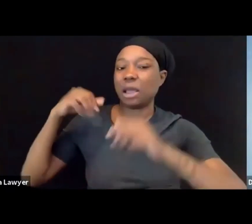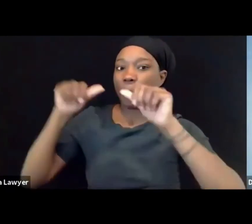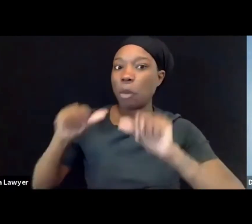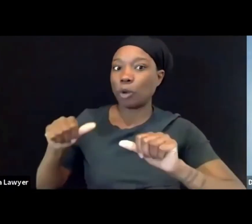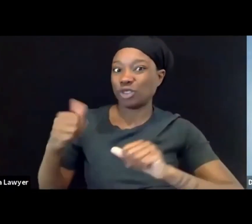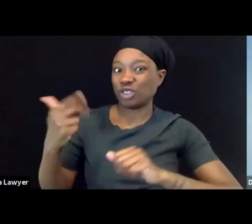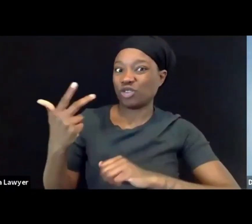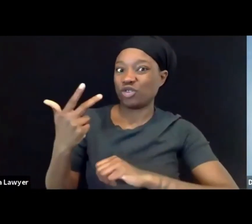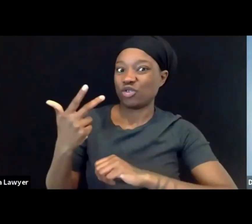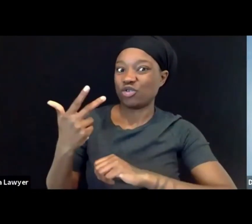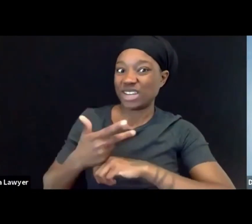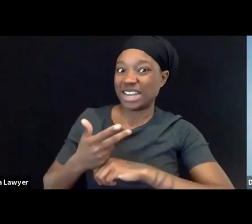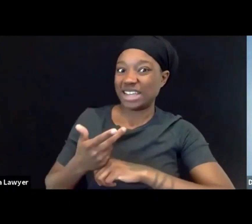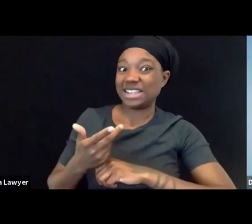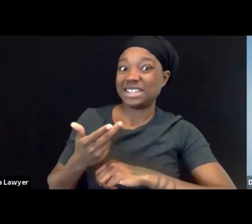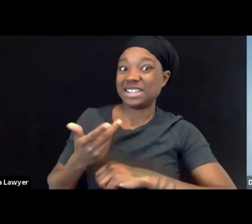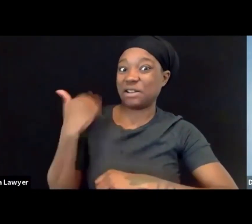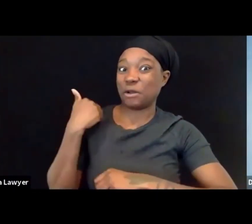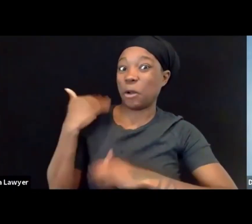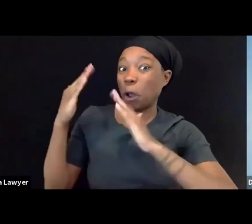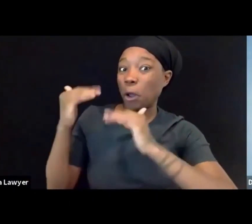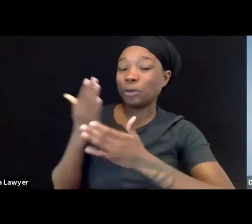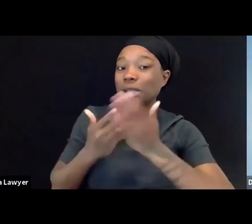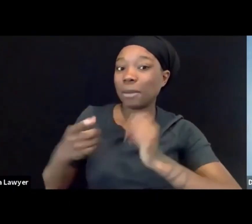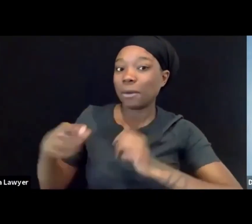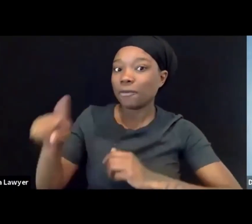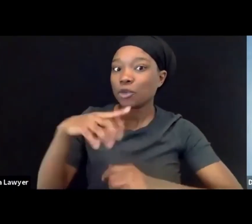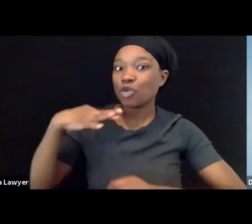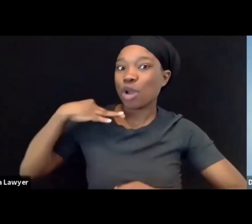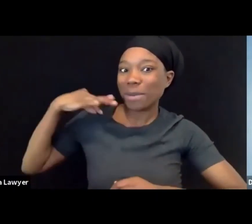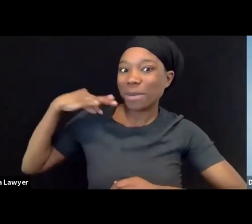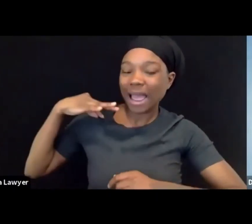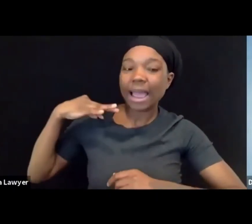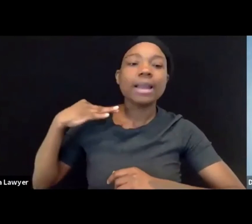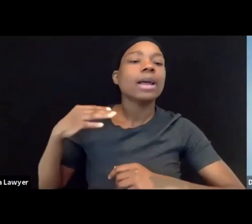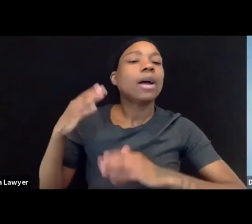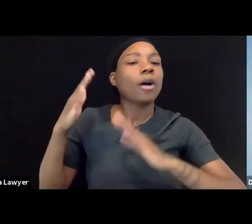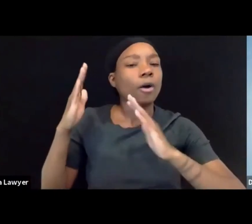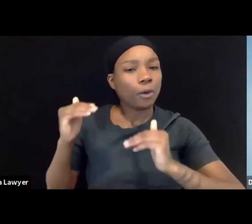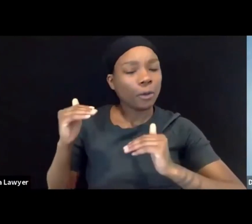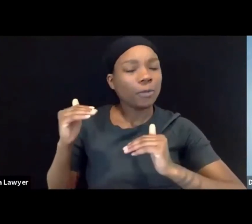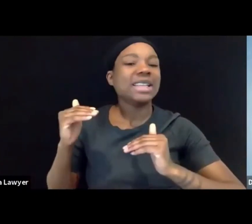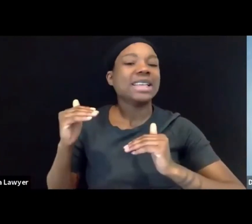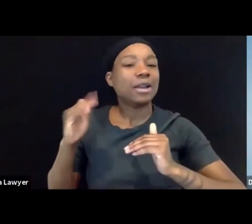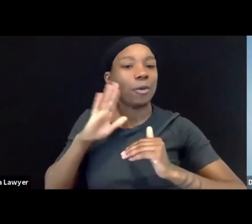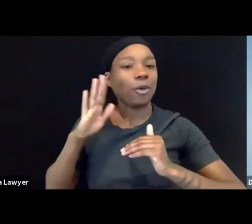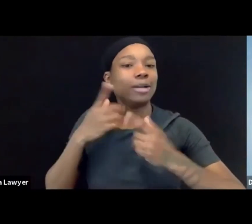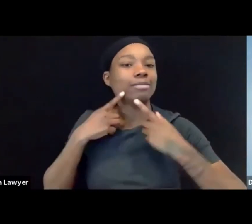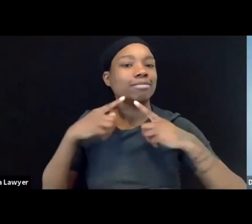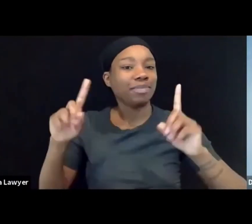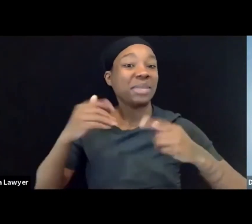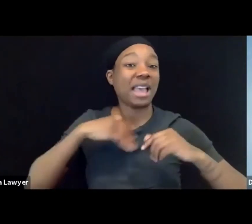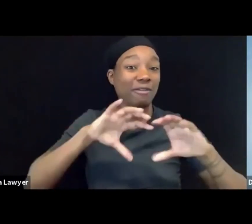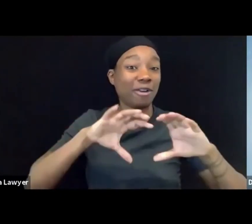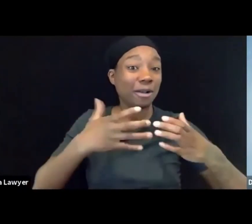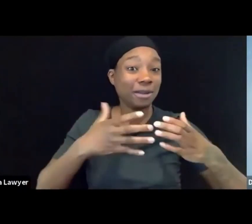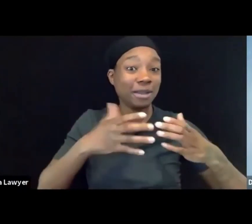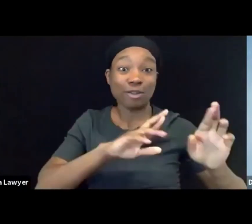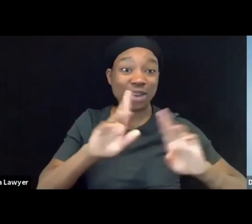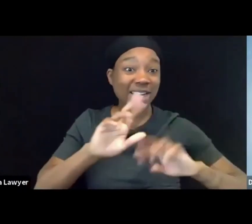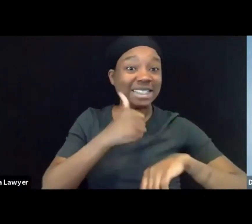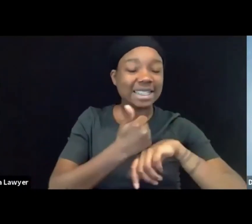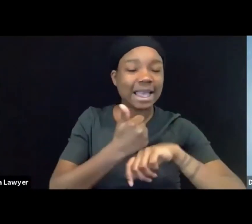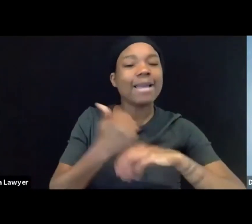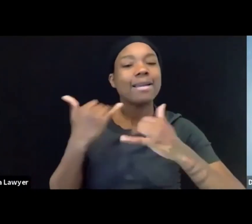forward to not only having that committee stood up, but also really hearing what they have to tell us. These are really important ways that we have